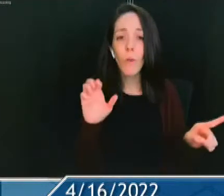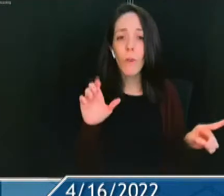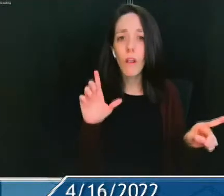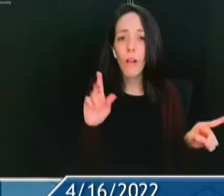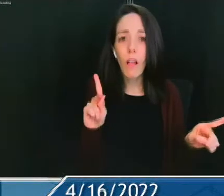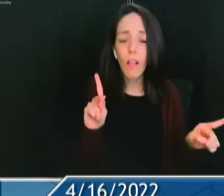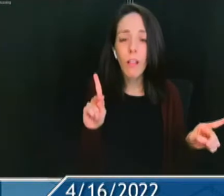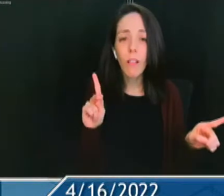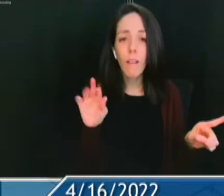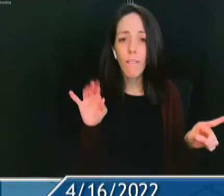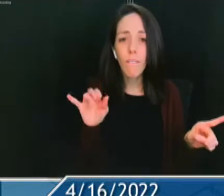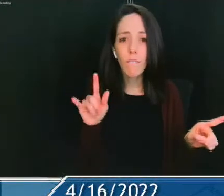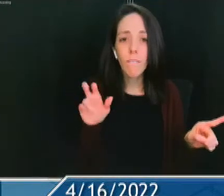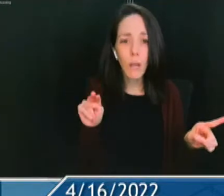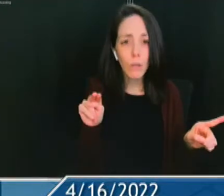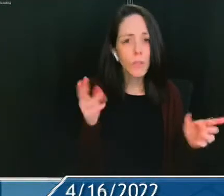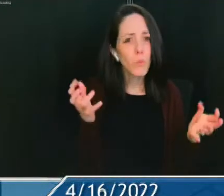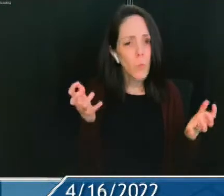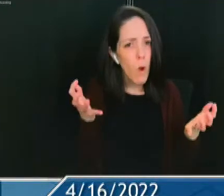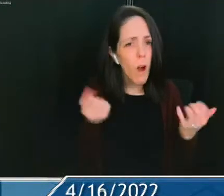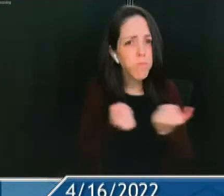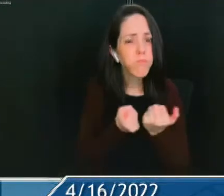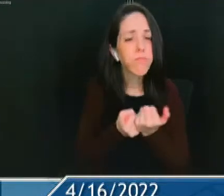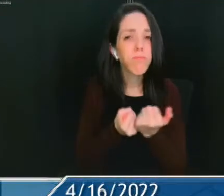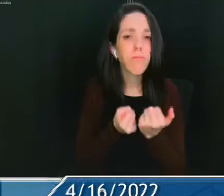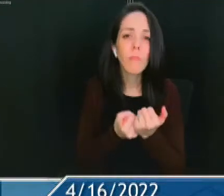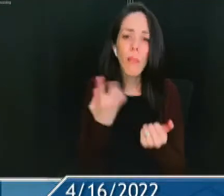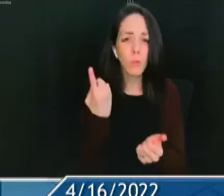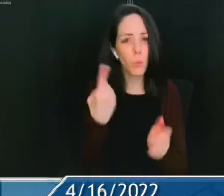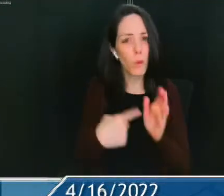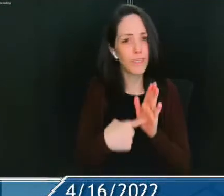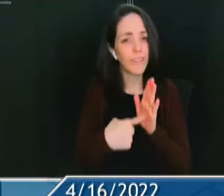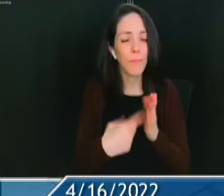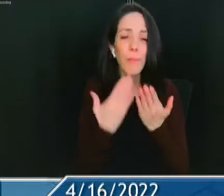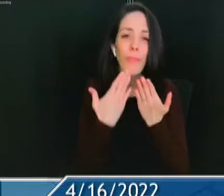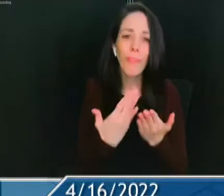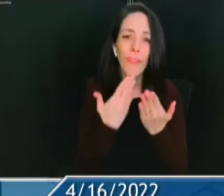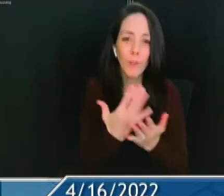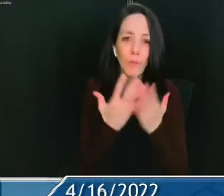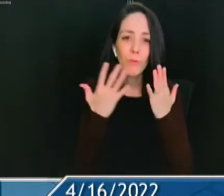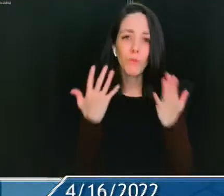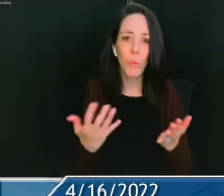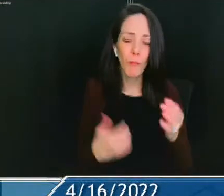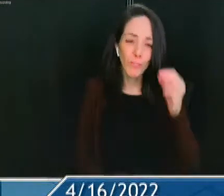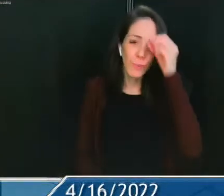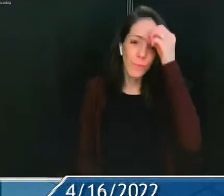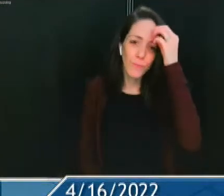to the plaza blocks. Thank you very much, and for your attention to tree maintenance. Thank you.